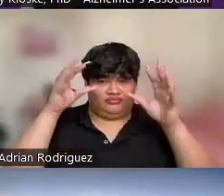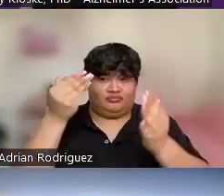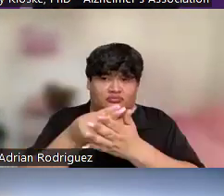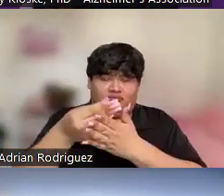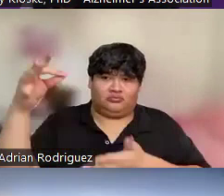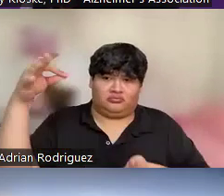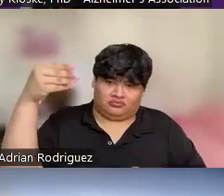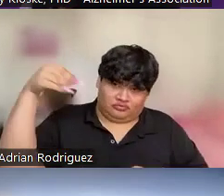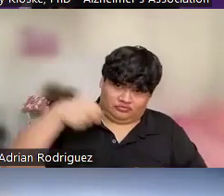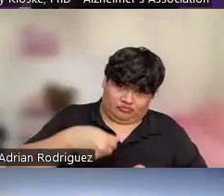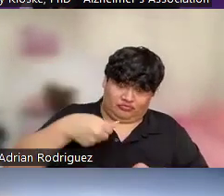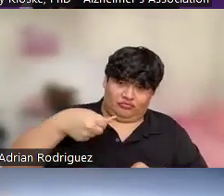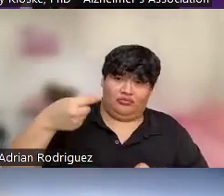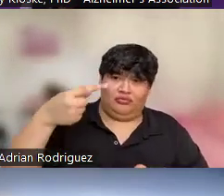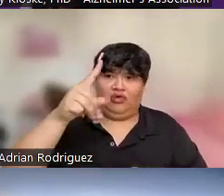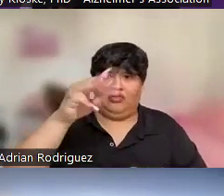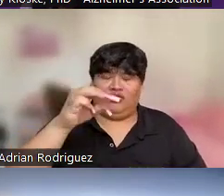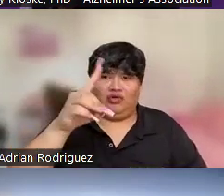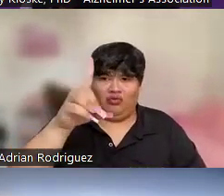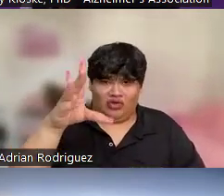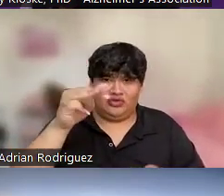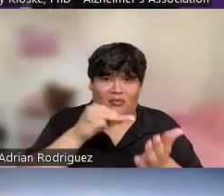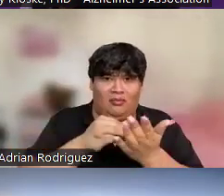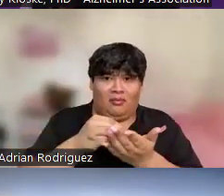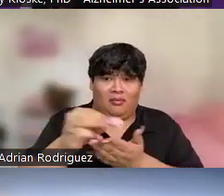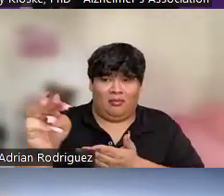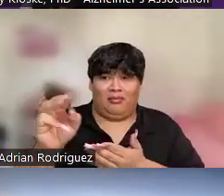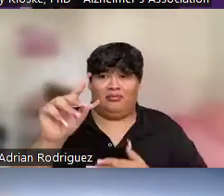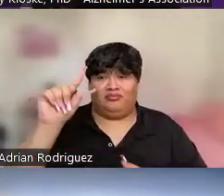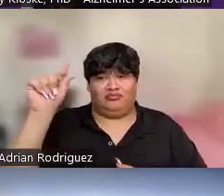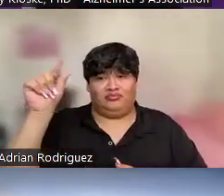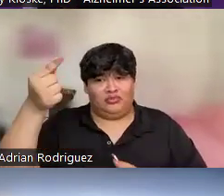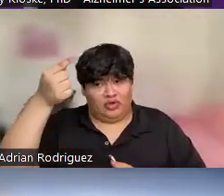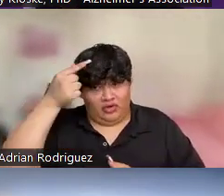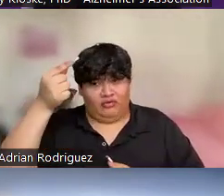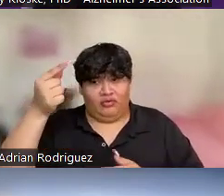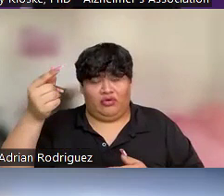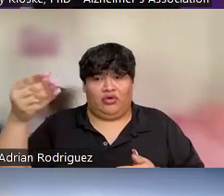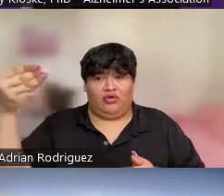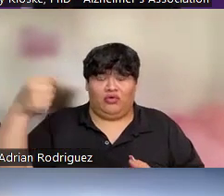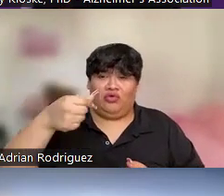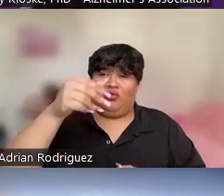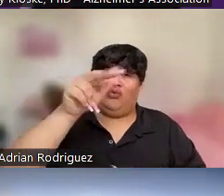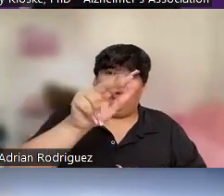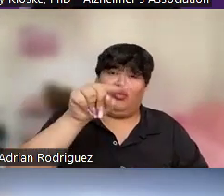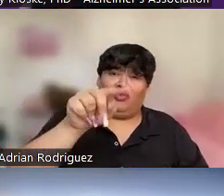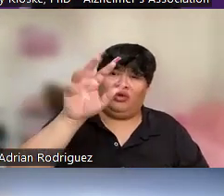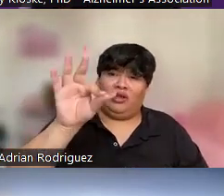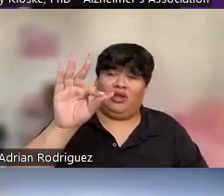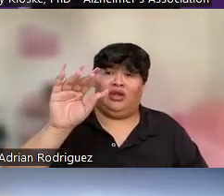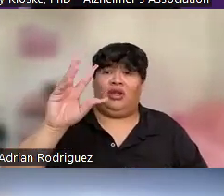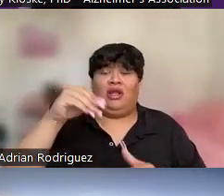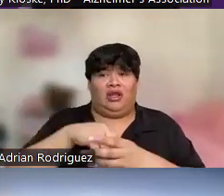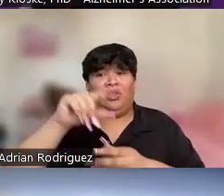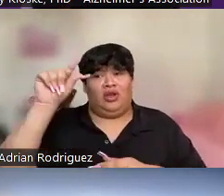total amount of funding from the federal government to Alzheimer's and dementia to $3.9 billion in federal funding,